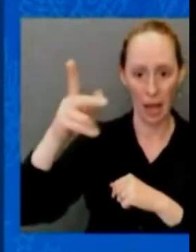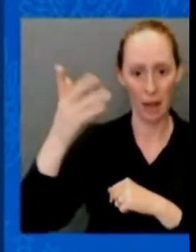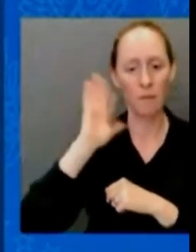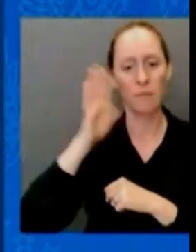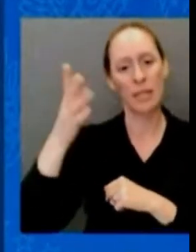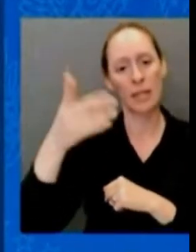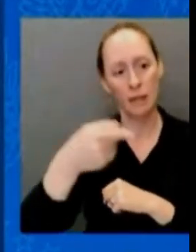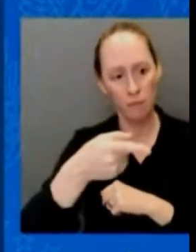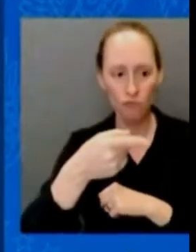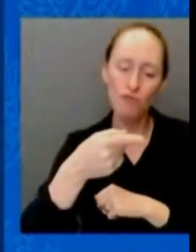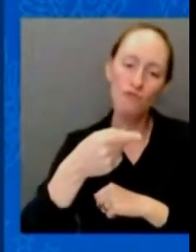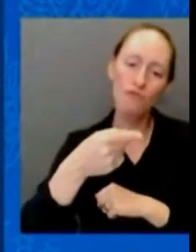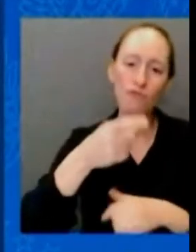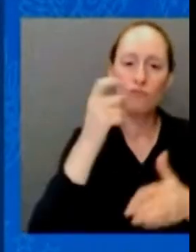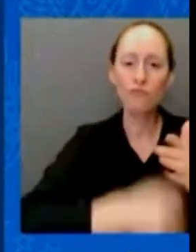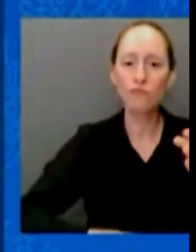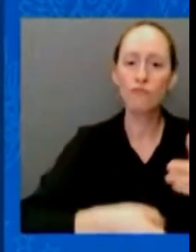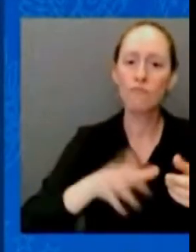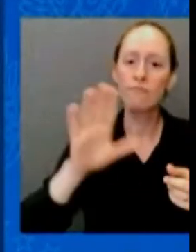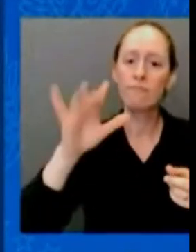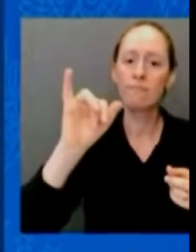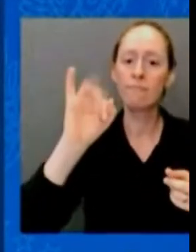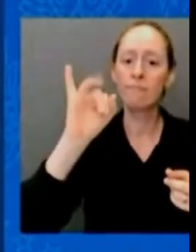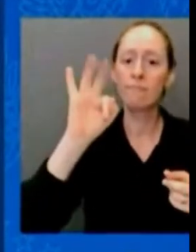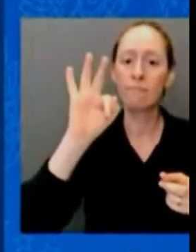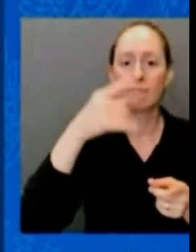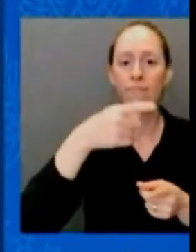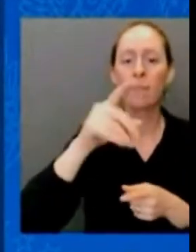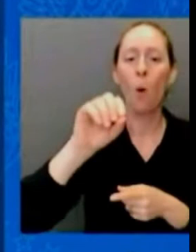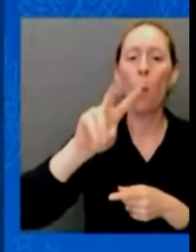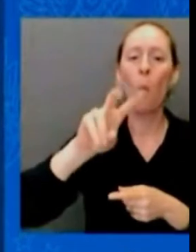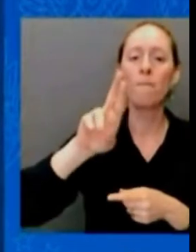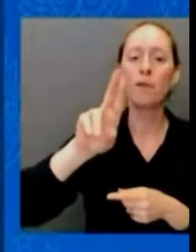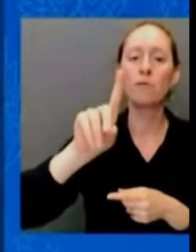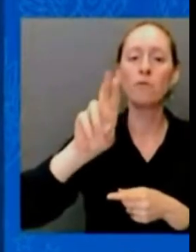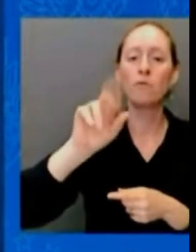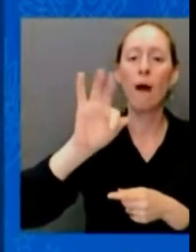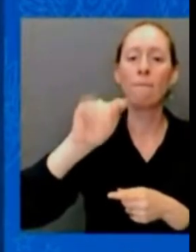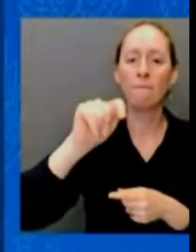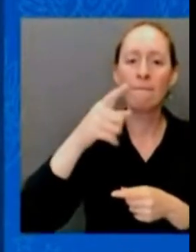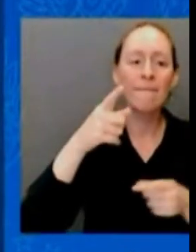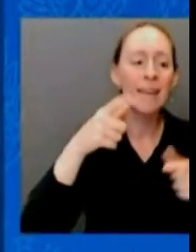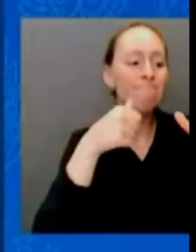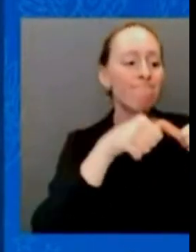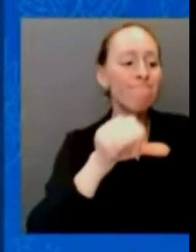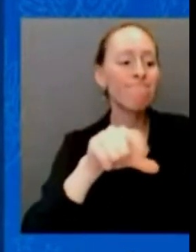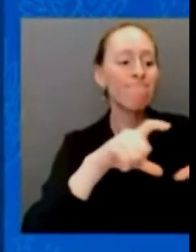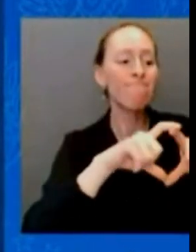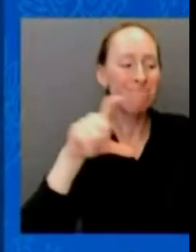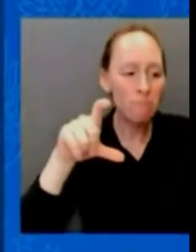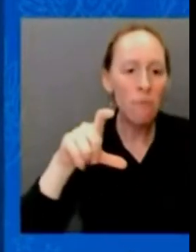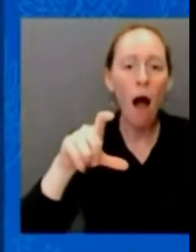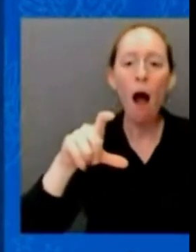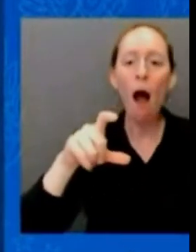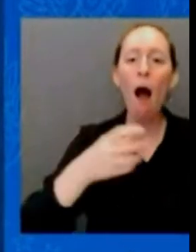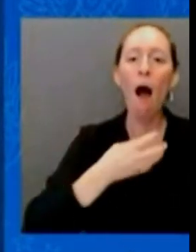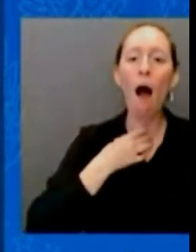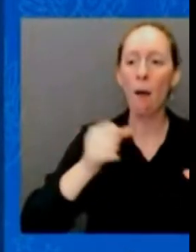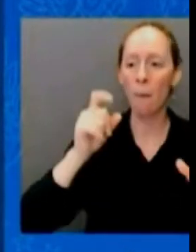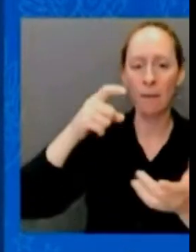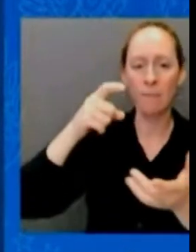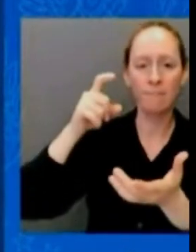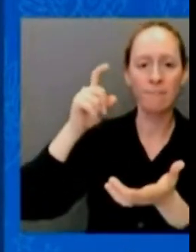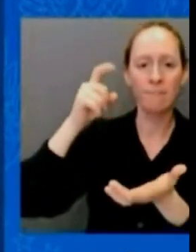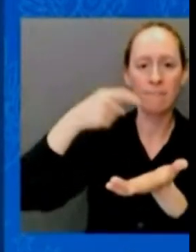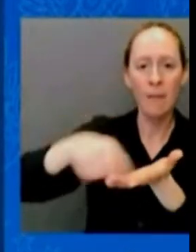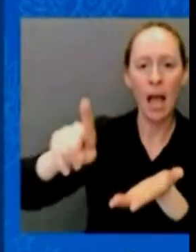late fees, an average of $50. Or if you get in a plane and you want your two-year-old child to sit next to you, you're going to find out